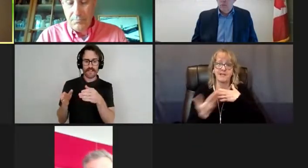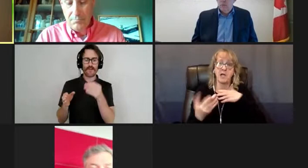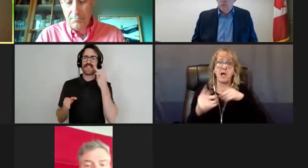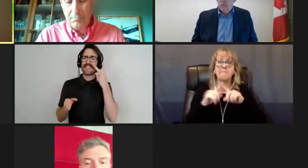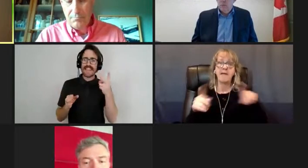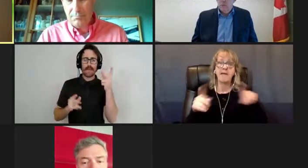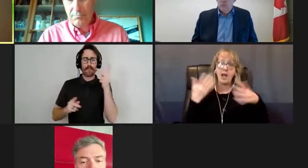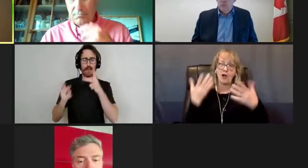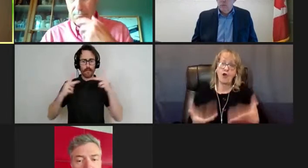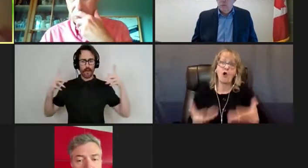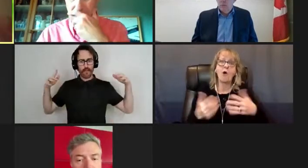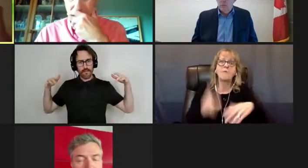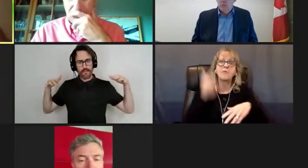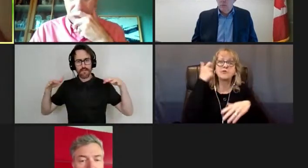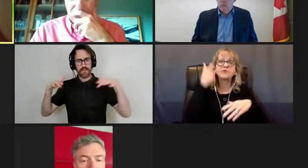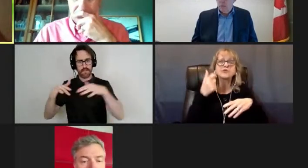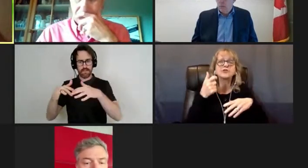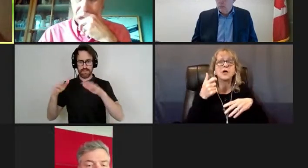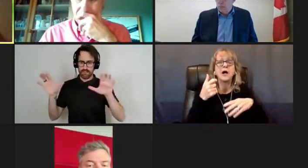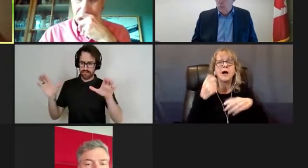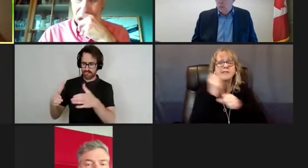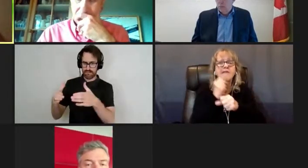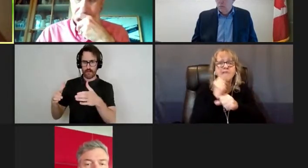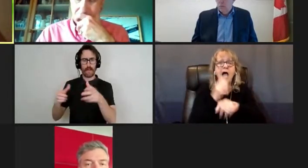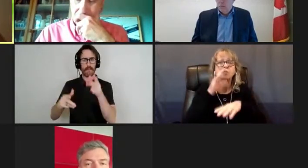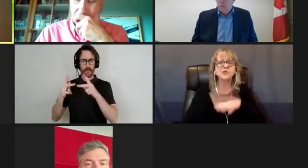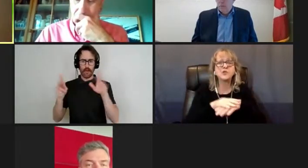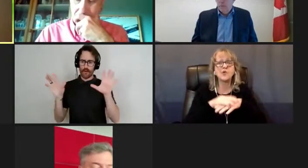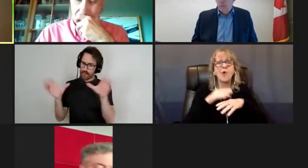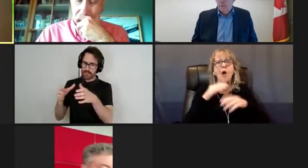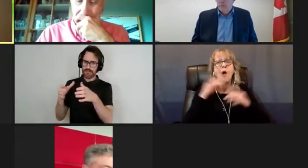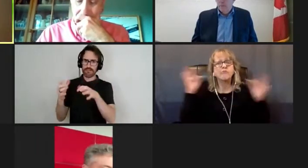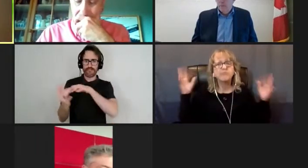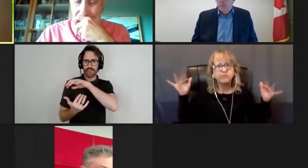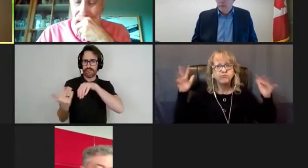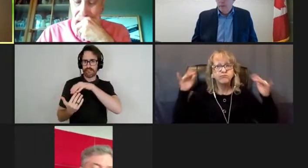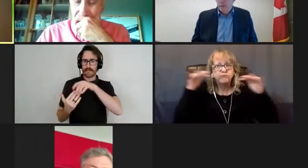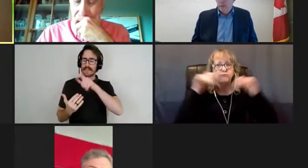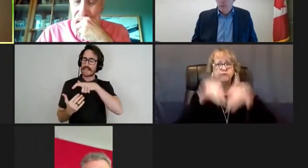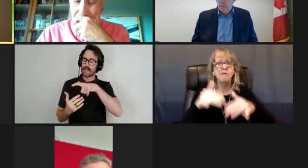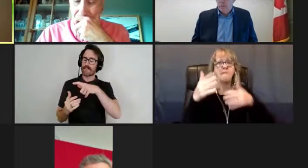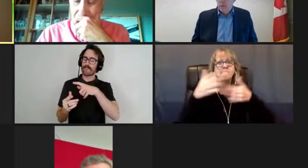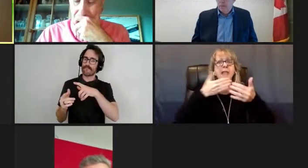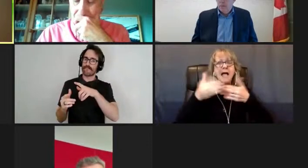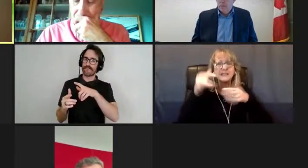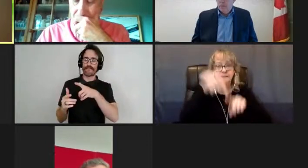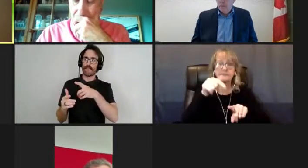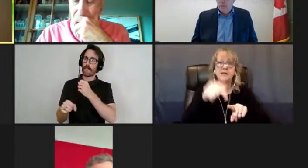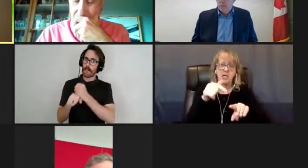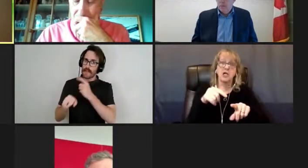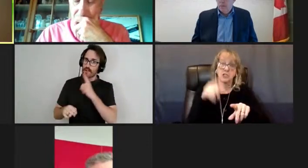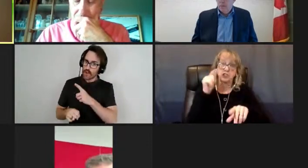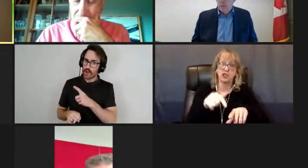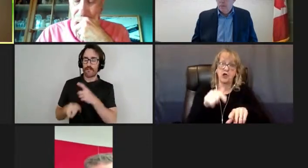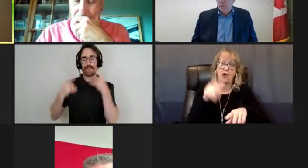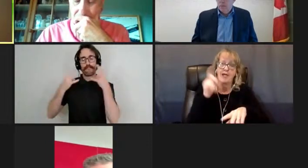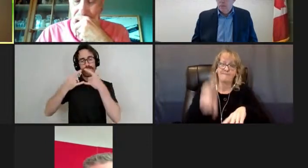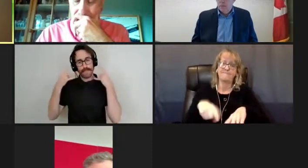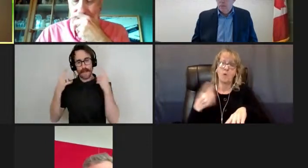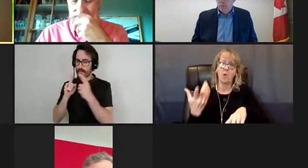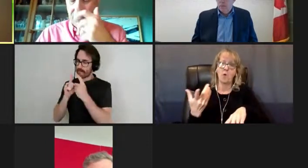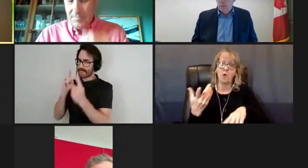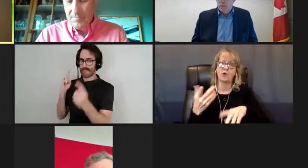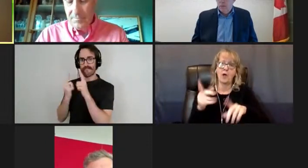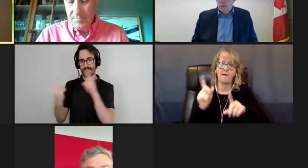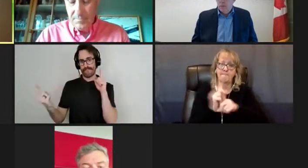seen issues, where people are congregating, and to reinforce masking in those, while at the same time